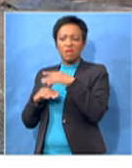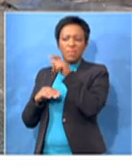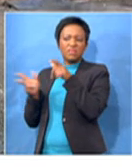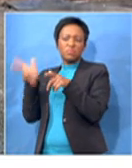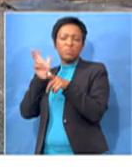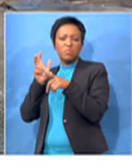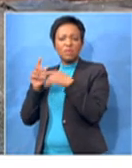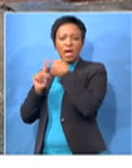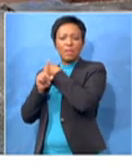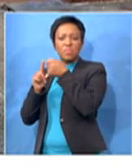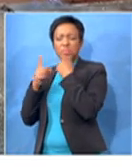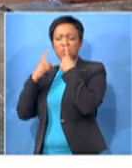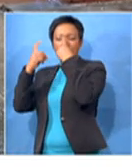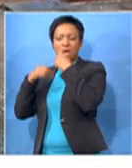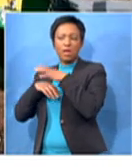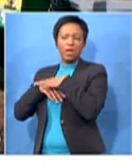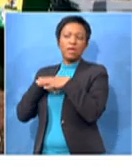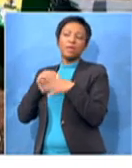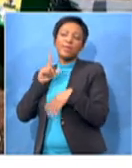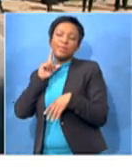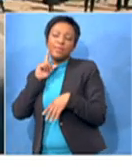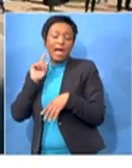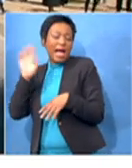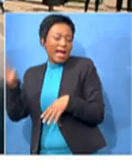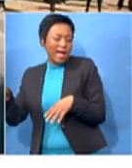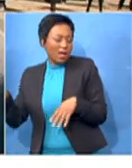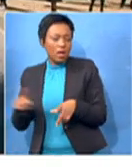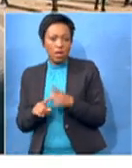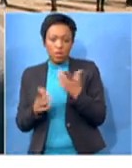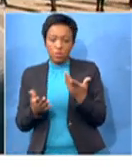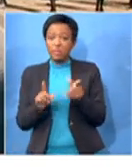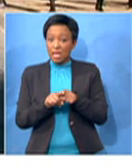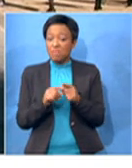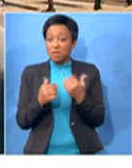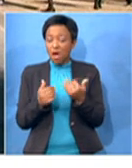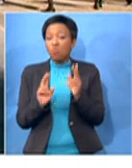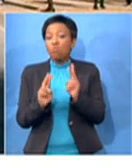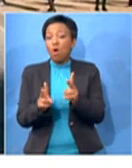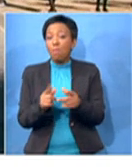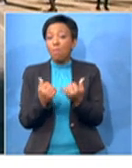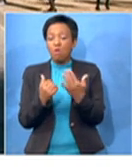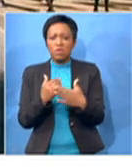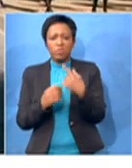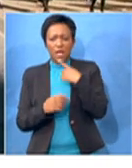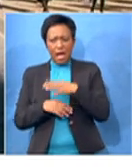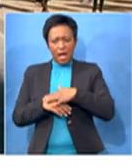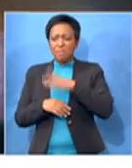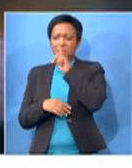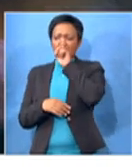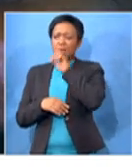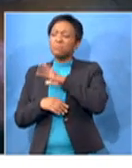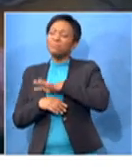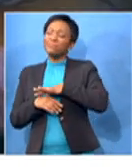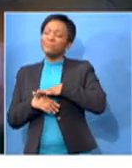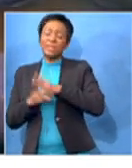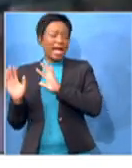even cultural nuances also come into play, with some people saying that they're not going to be poking their noses on other